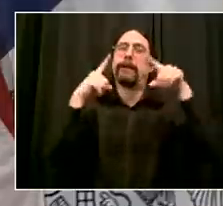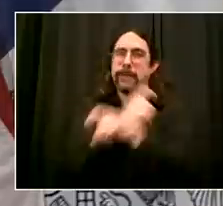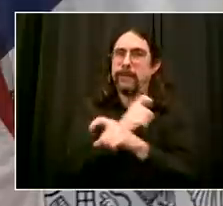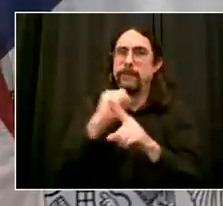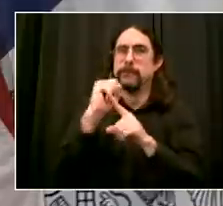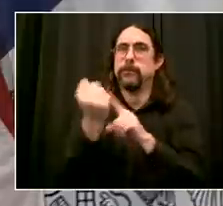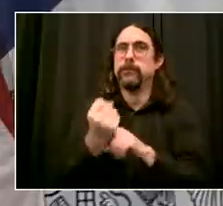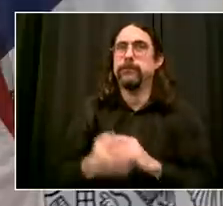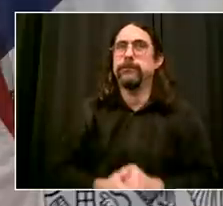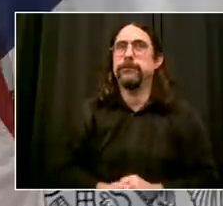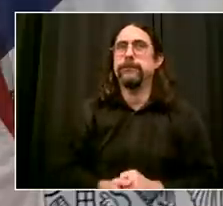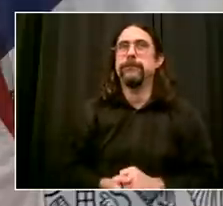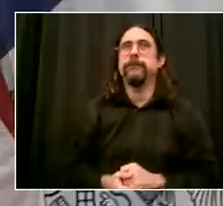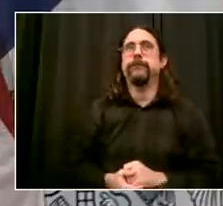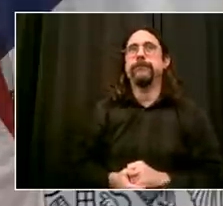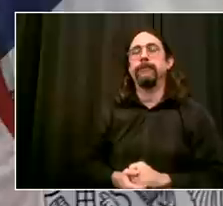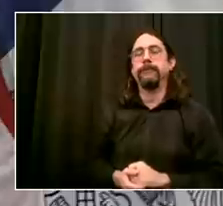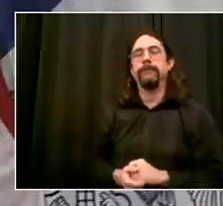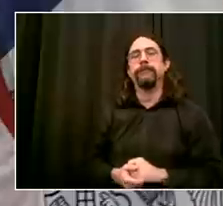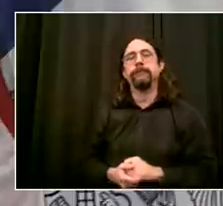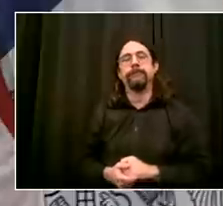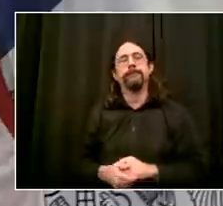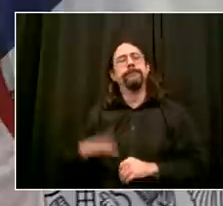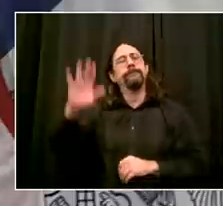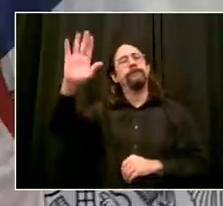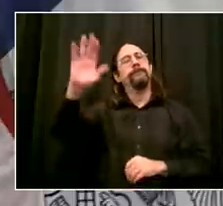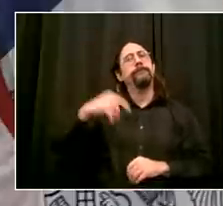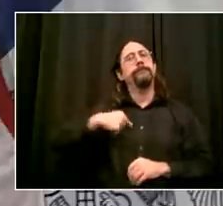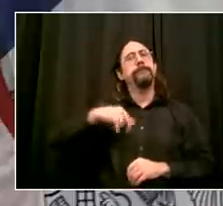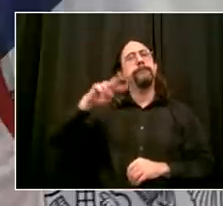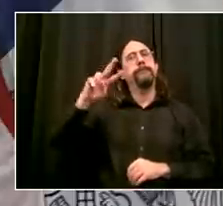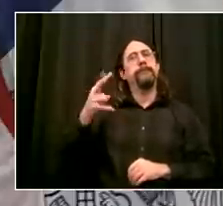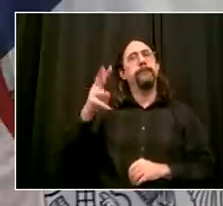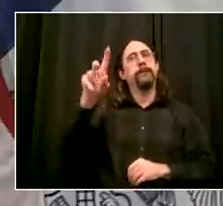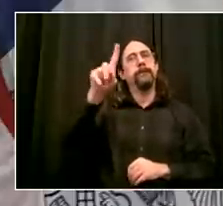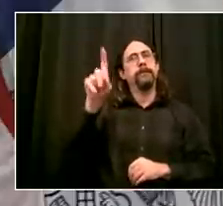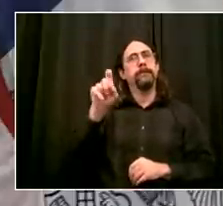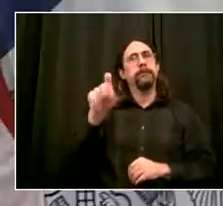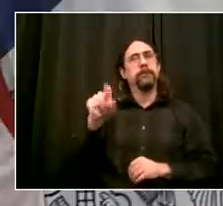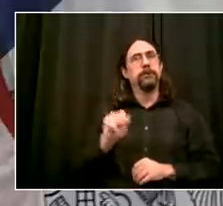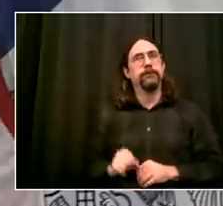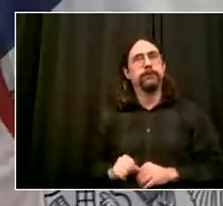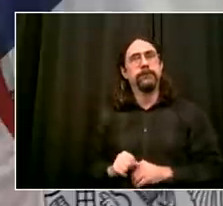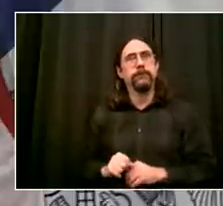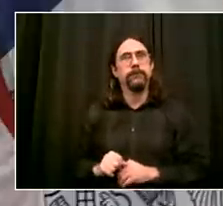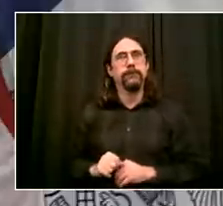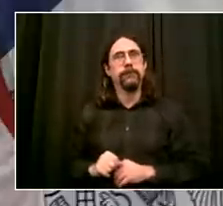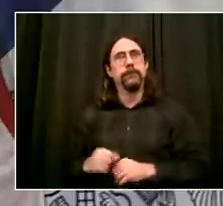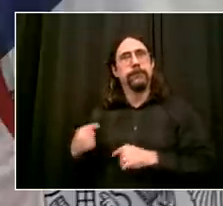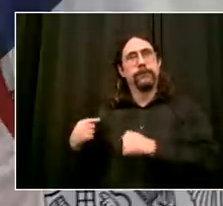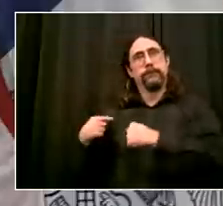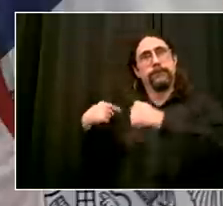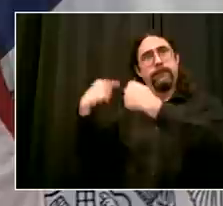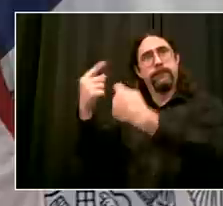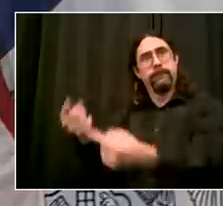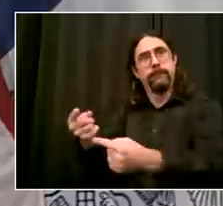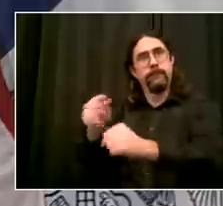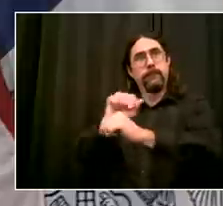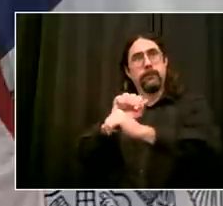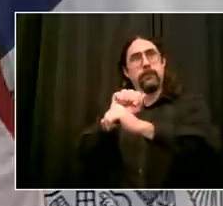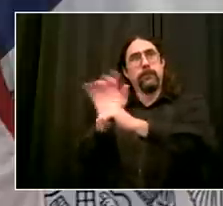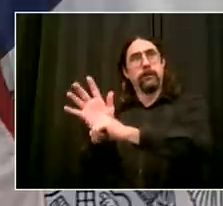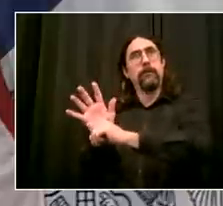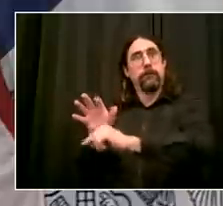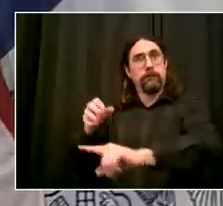crisis, Governor Cuomo has urged that public hospital systems like H&H and private hospitals operate as an integrated